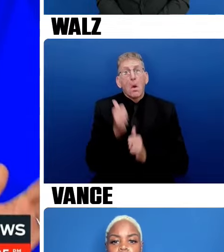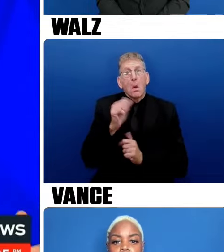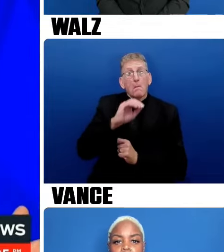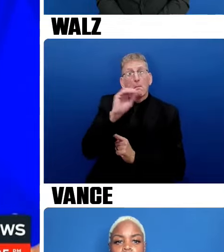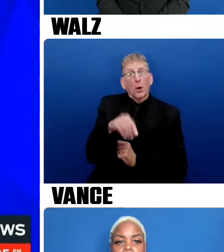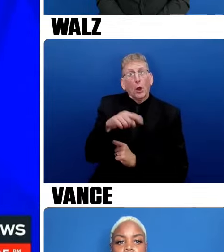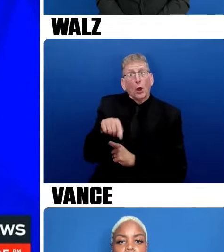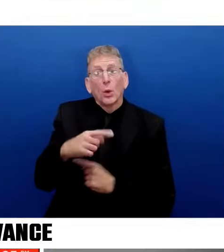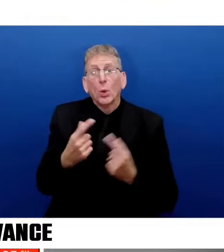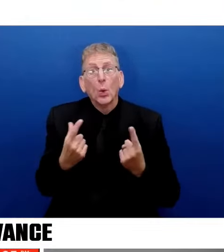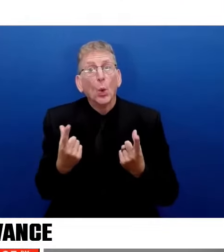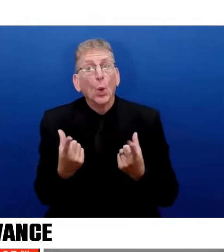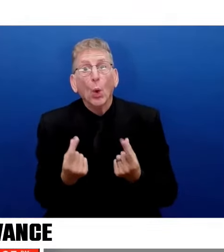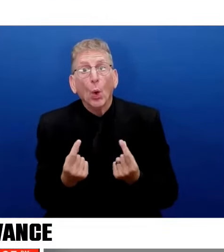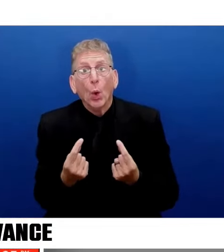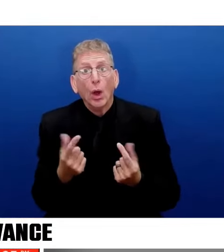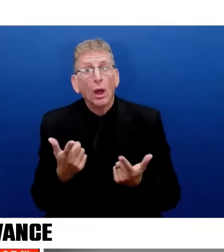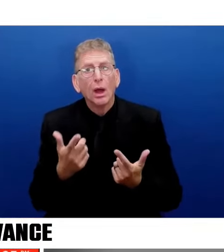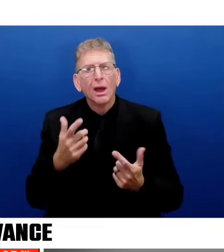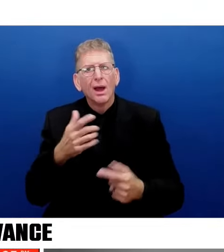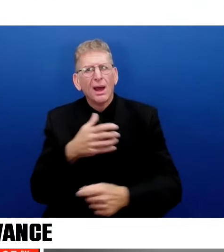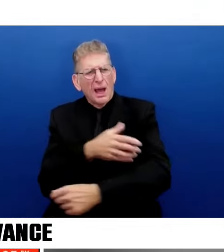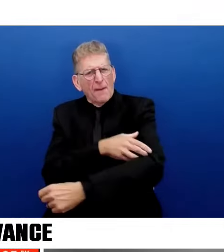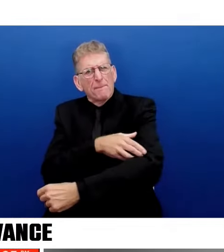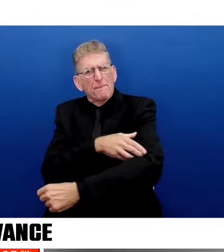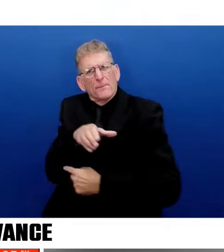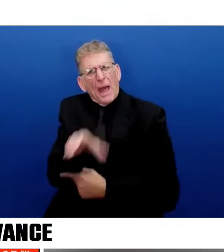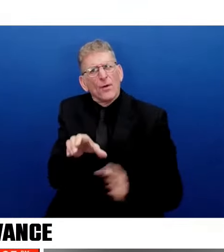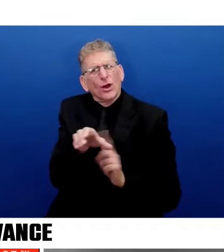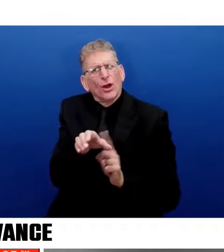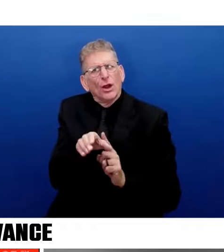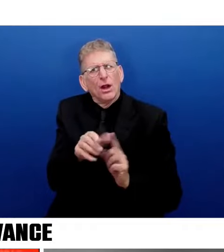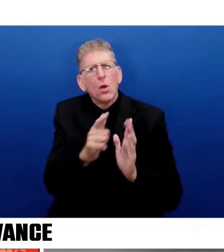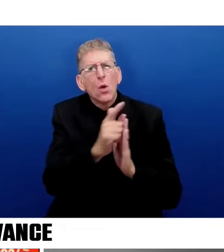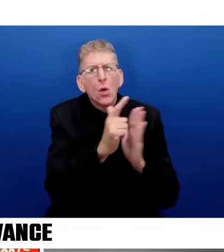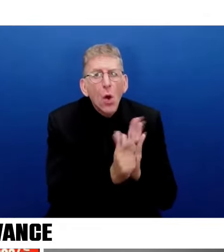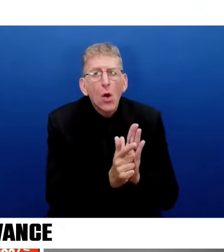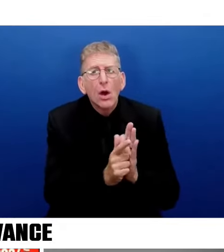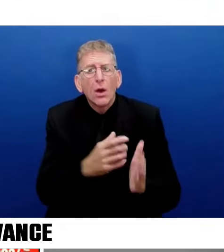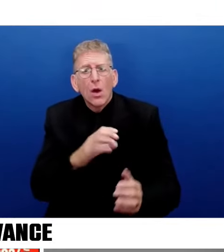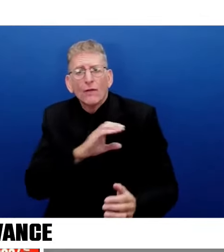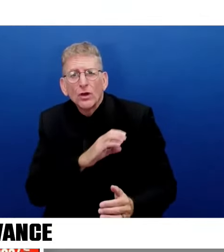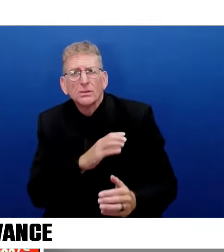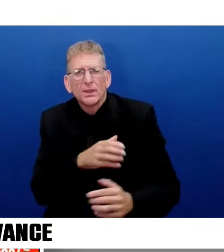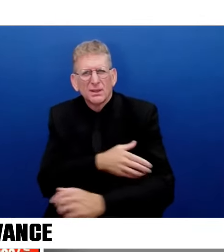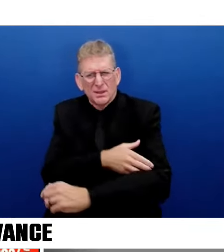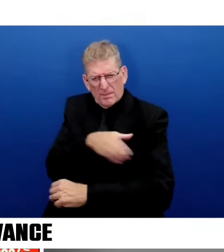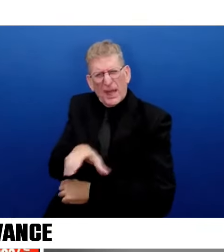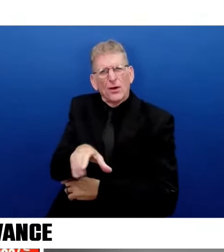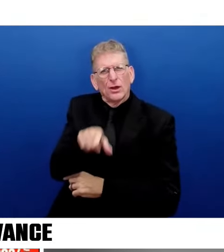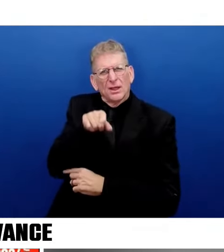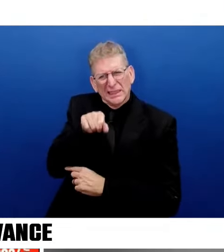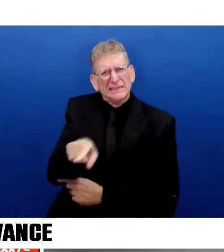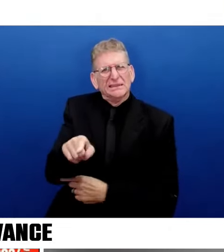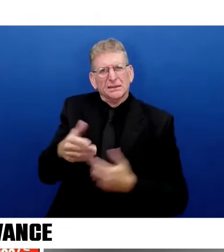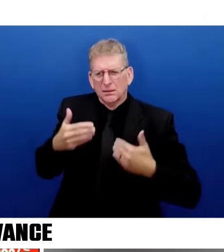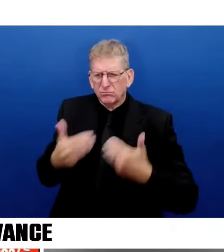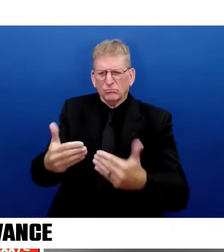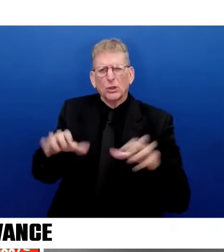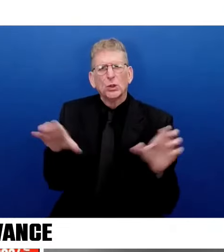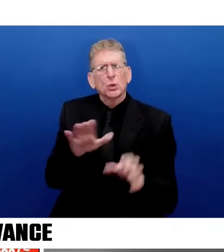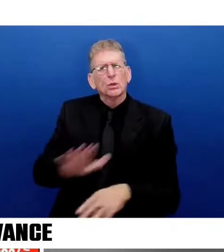border more than our borders are. Kamala Harris has been, and it's actually heartbreaking because the Border Patrol agents, they just want to be empowered to do their job. Of